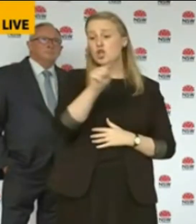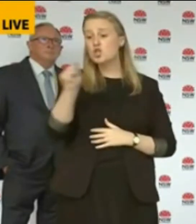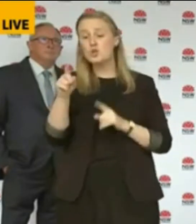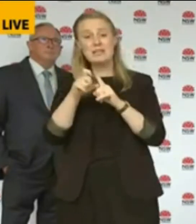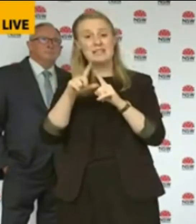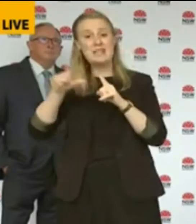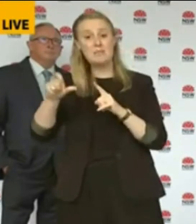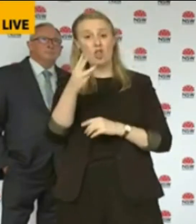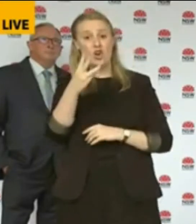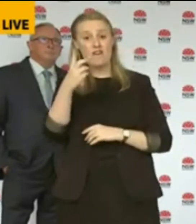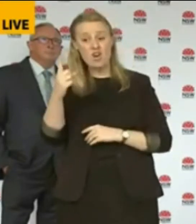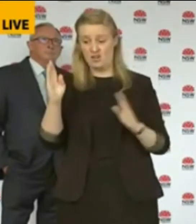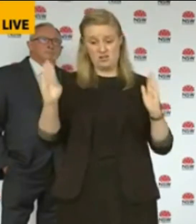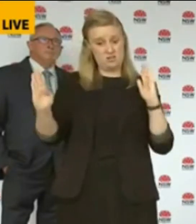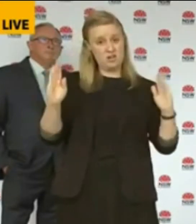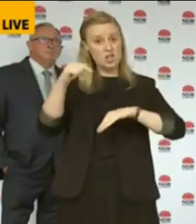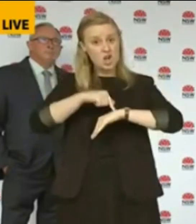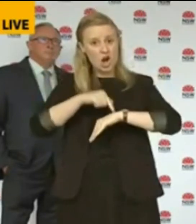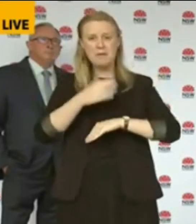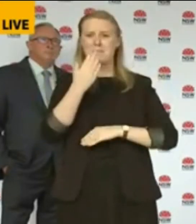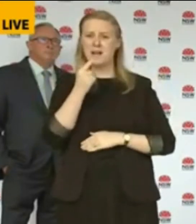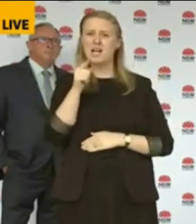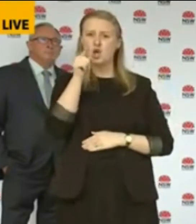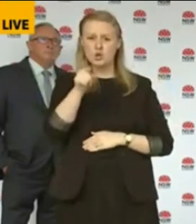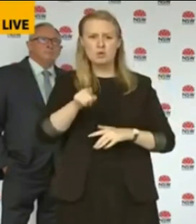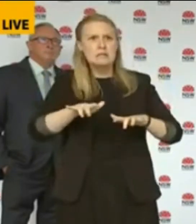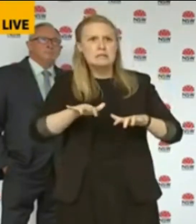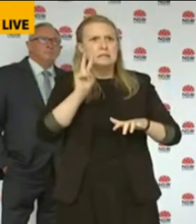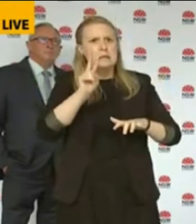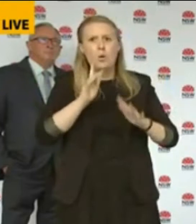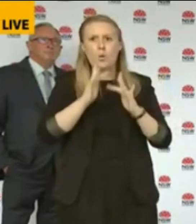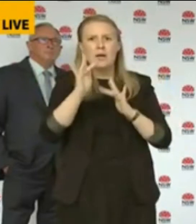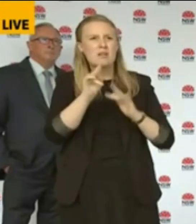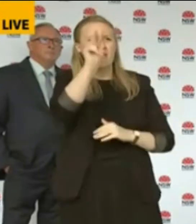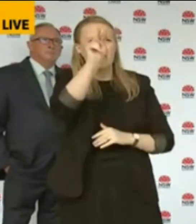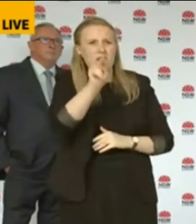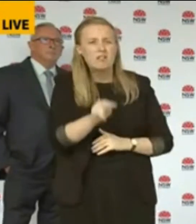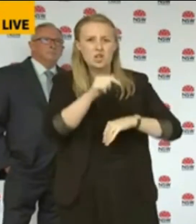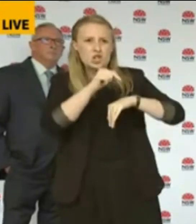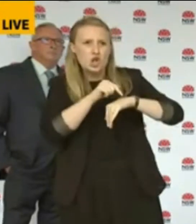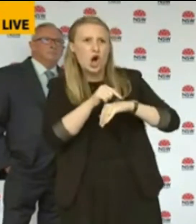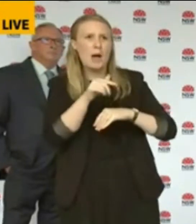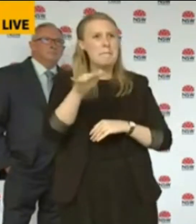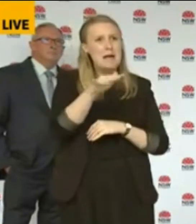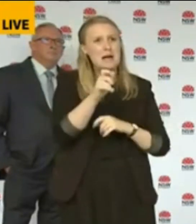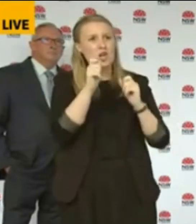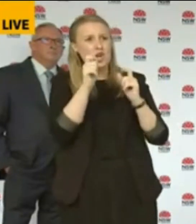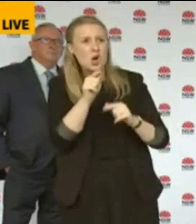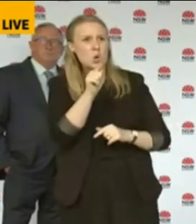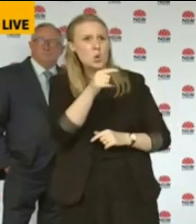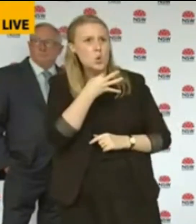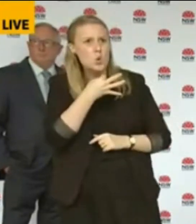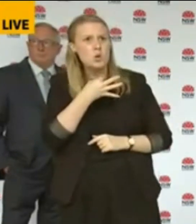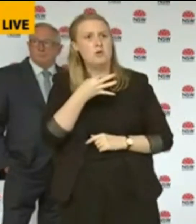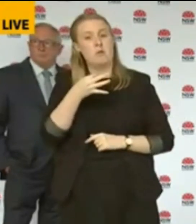check our website for testing advice. And depending on the time you were there, you may be a close contact who needs to get tested immediately and